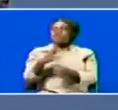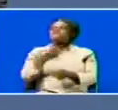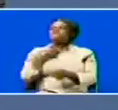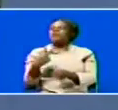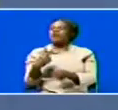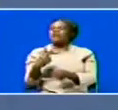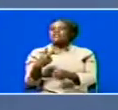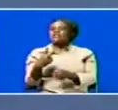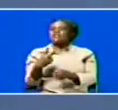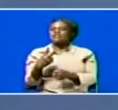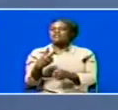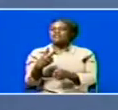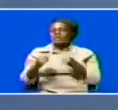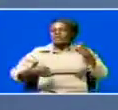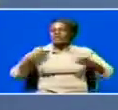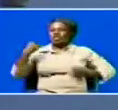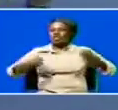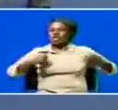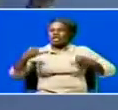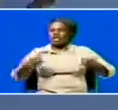now. Oh, fantastic. Yeah. Enjoy yourself. Thank you.